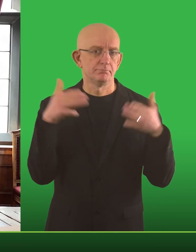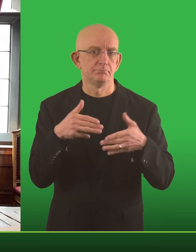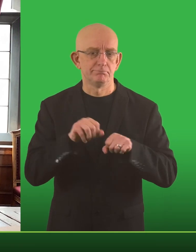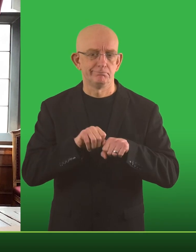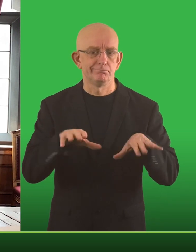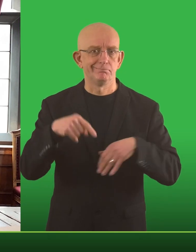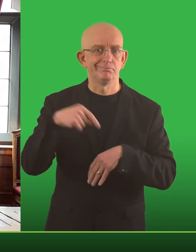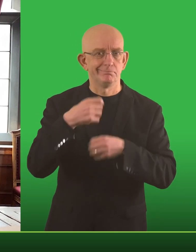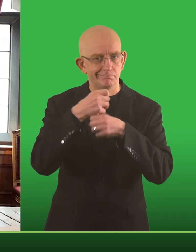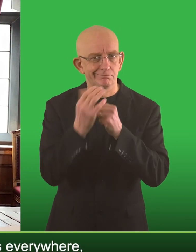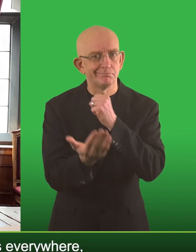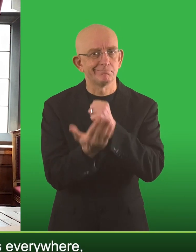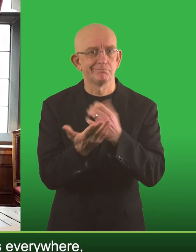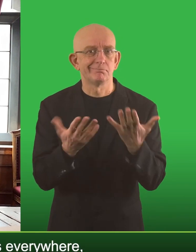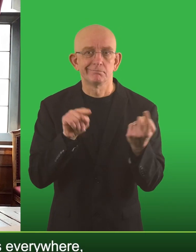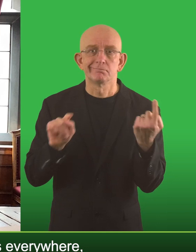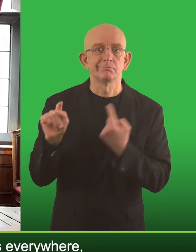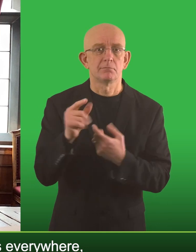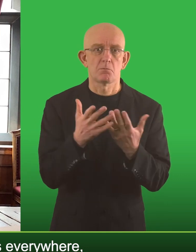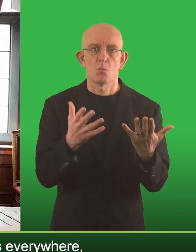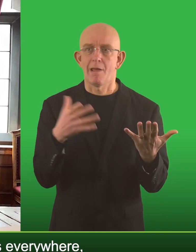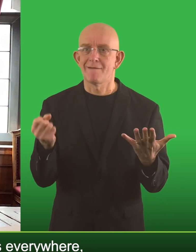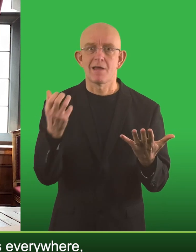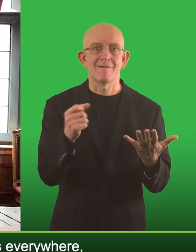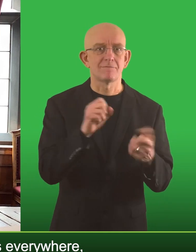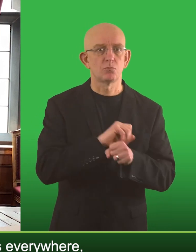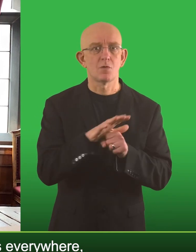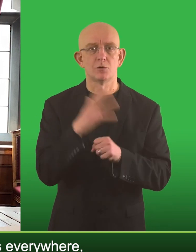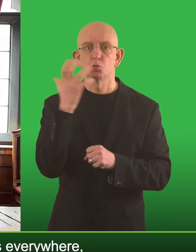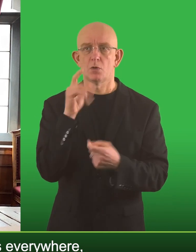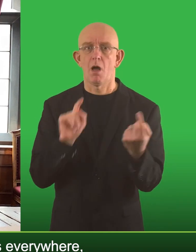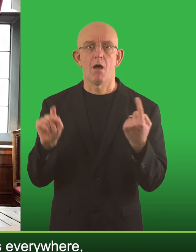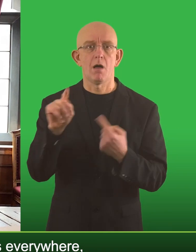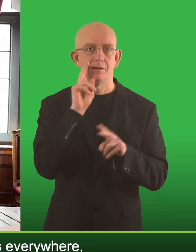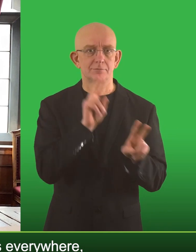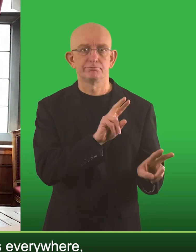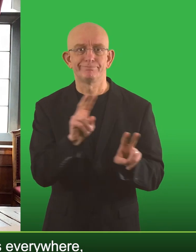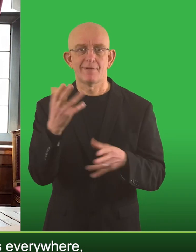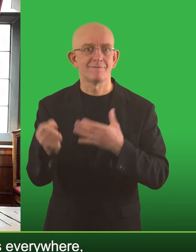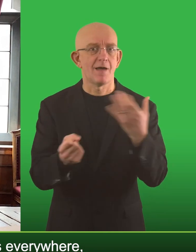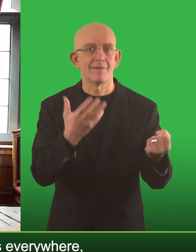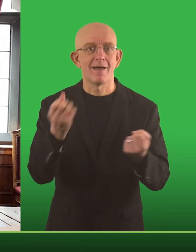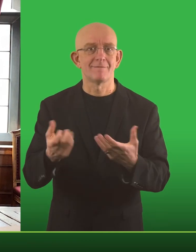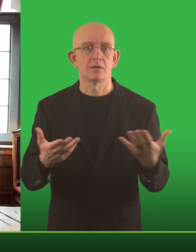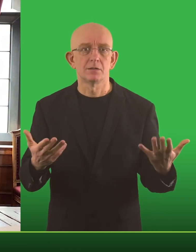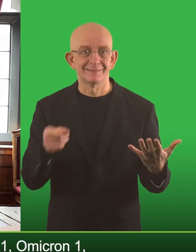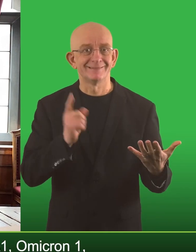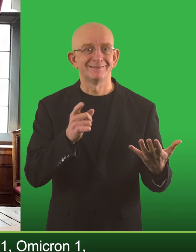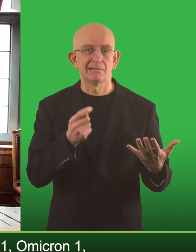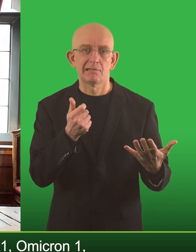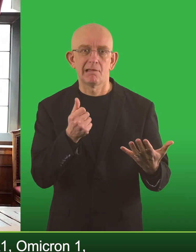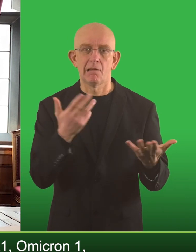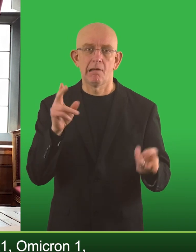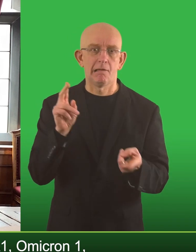Firstly, Epi. It's fair to say that increases everywhere. Increase in prevalence of COVID everywhere.